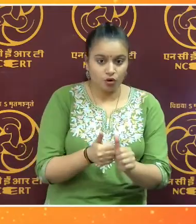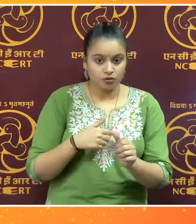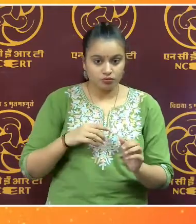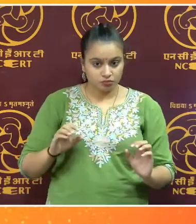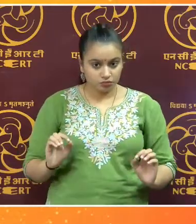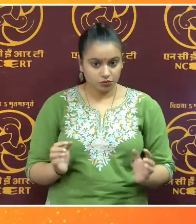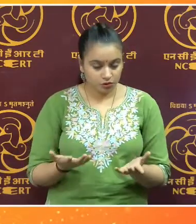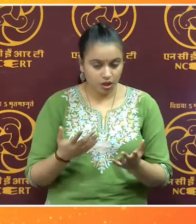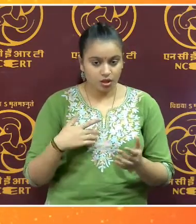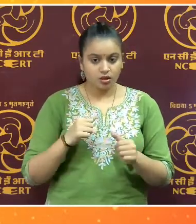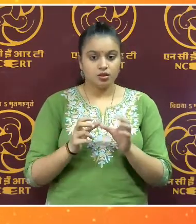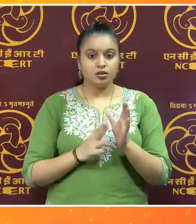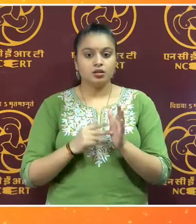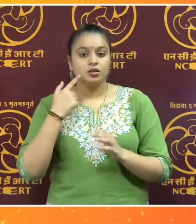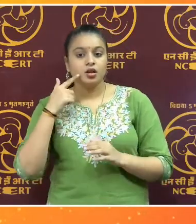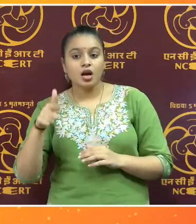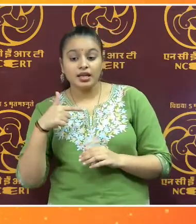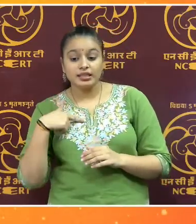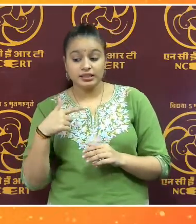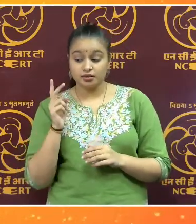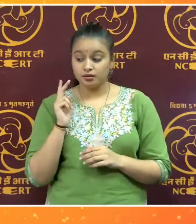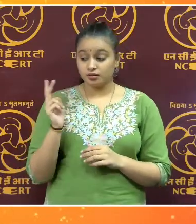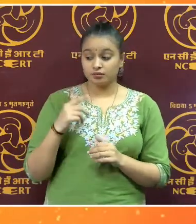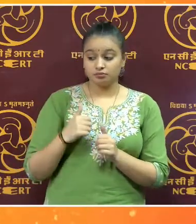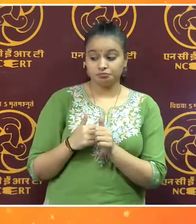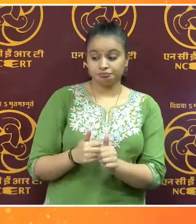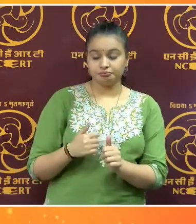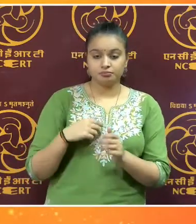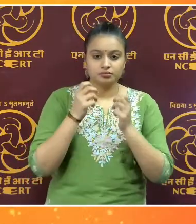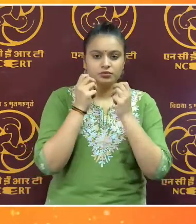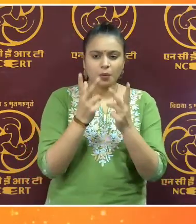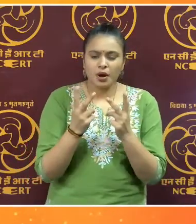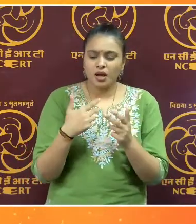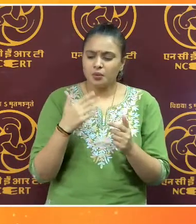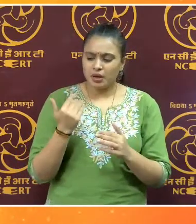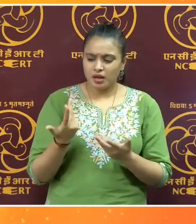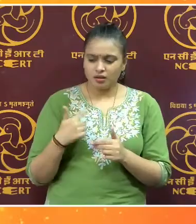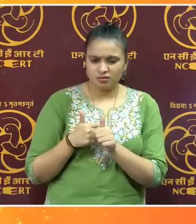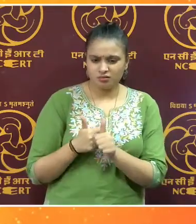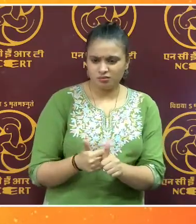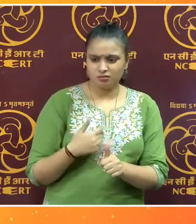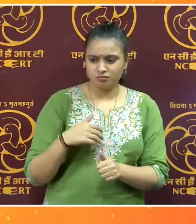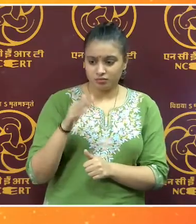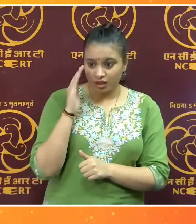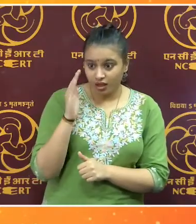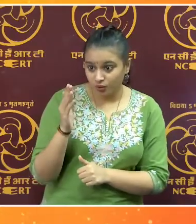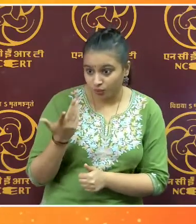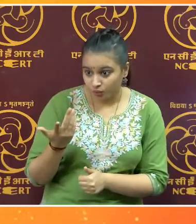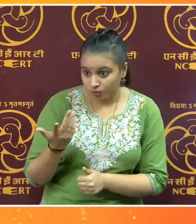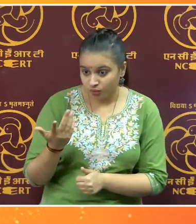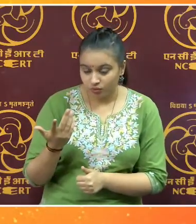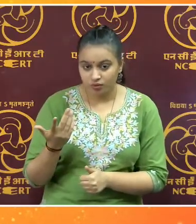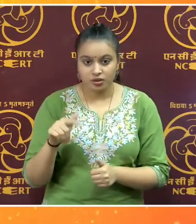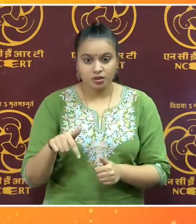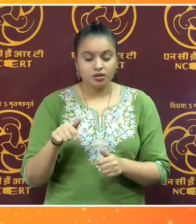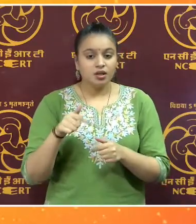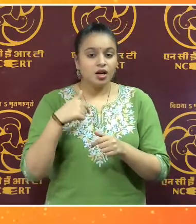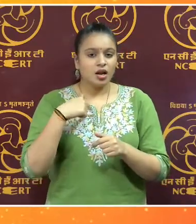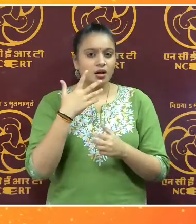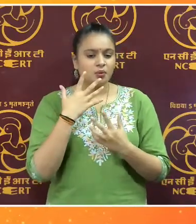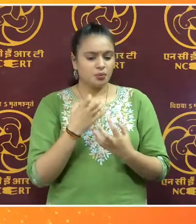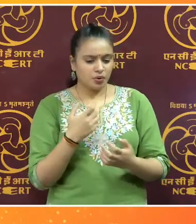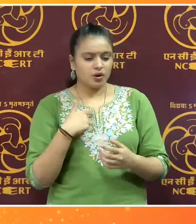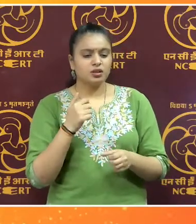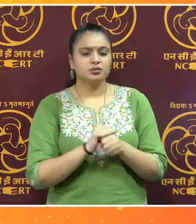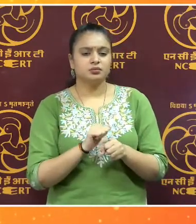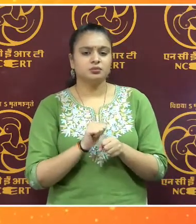when Mr. Anil saw him following, he was a little surprised why he's following, and he said, hello again. I want to work